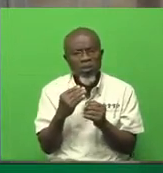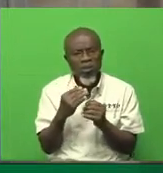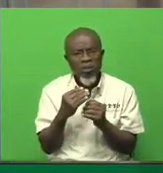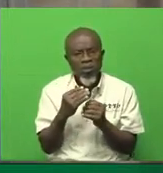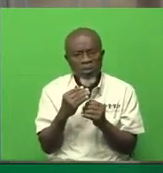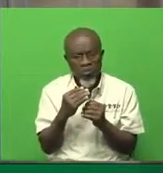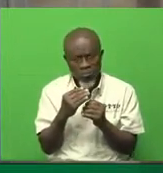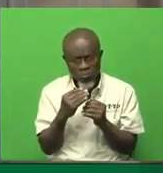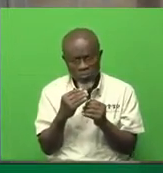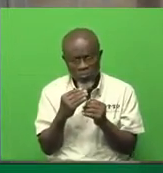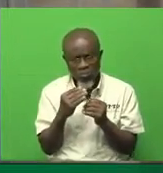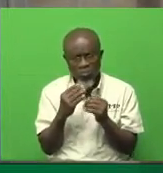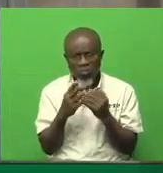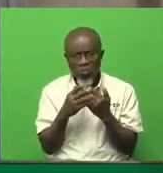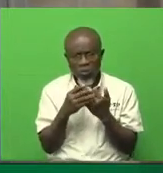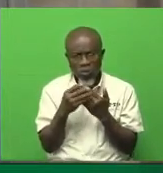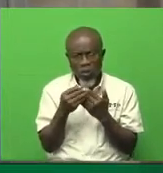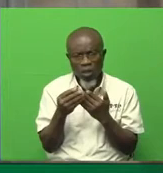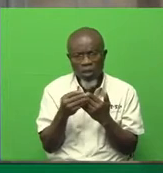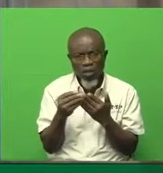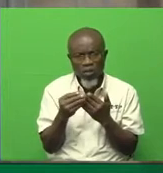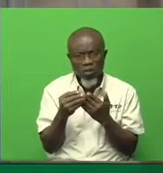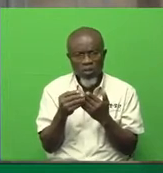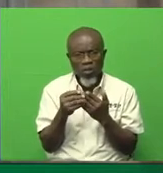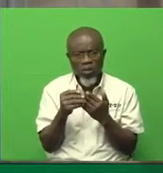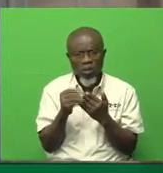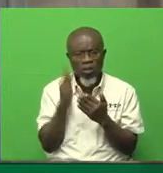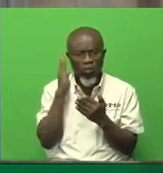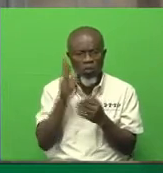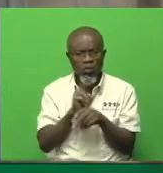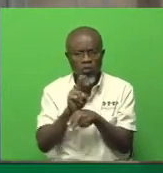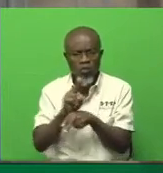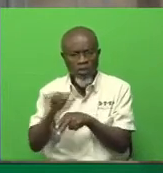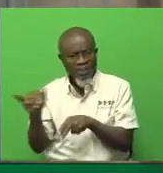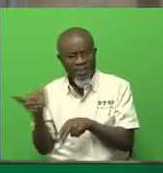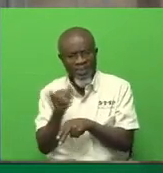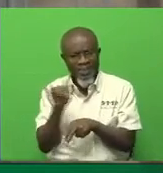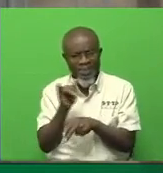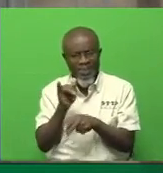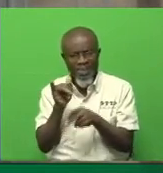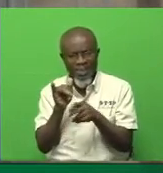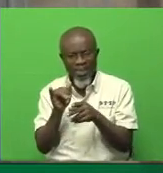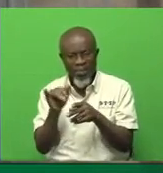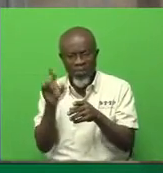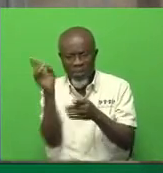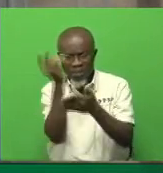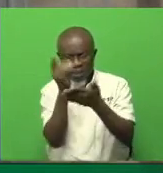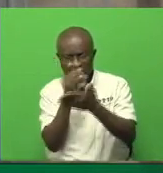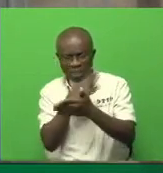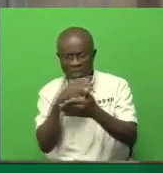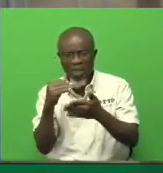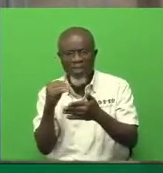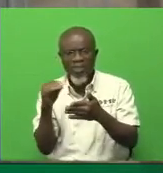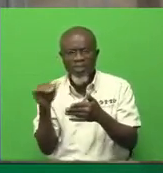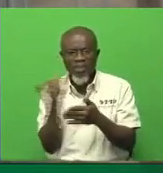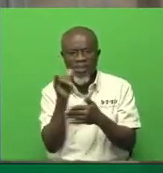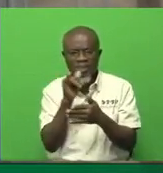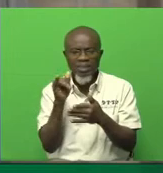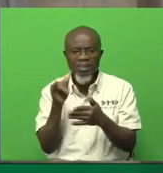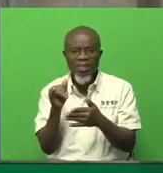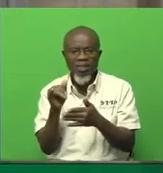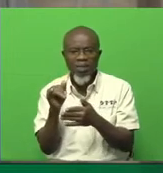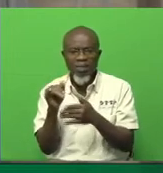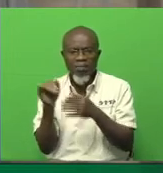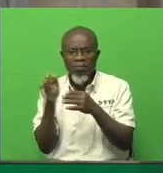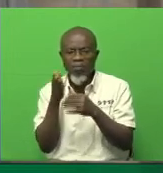the same contractor and the same model as the point 14 hospital I would like to ask the minister of Health what is the final cause